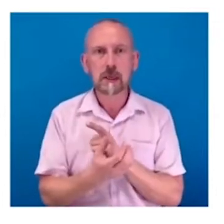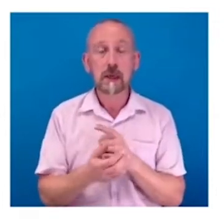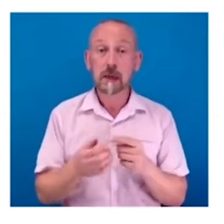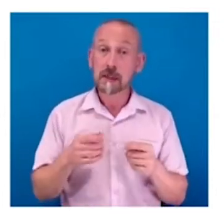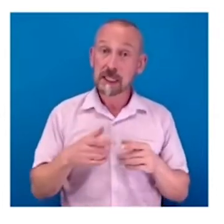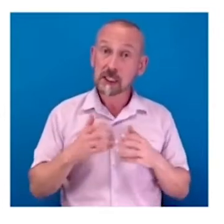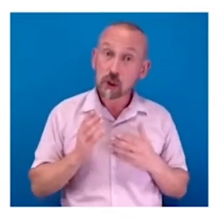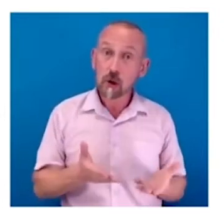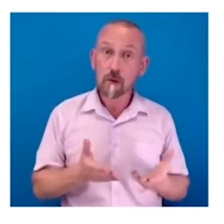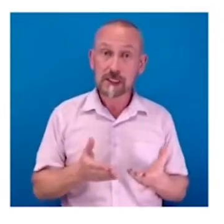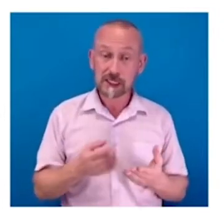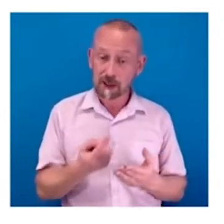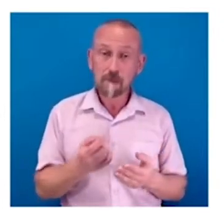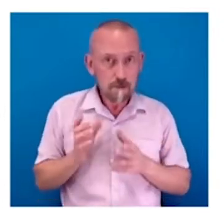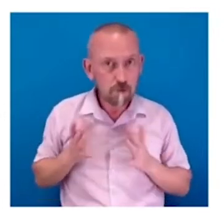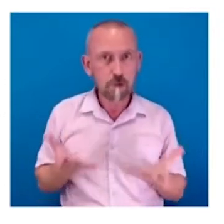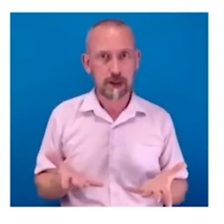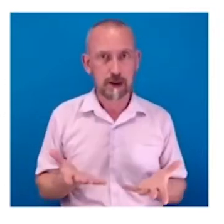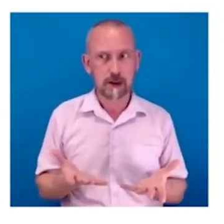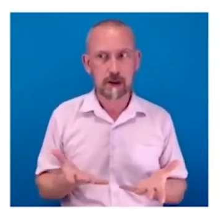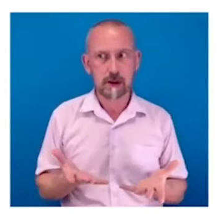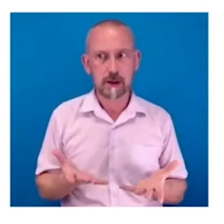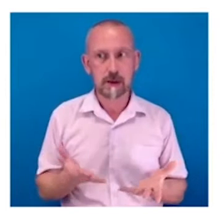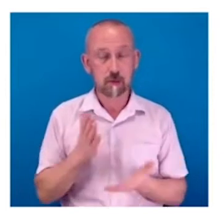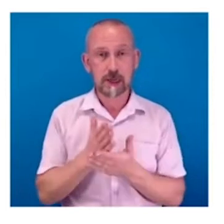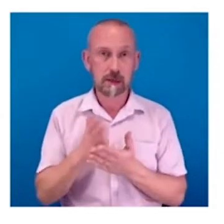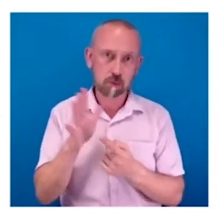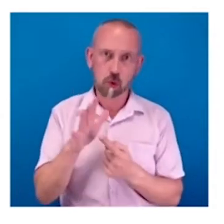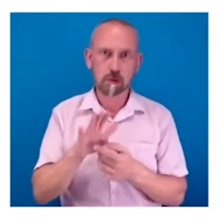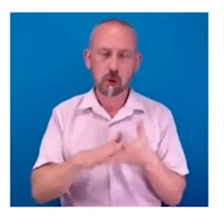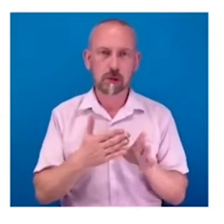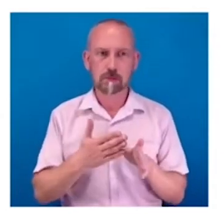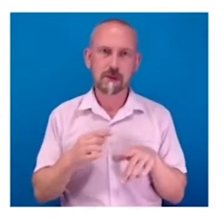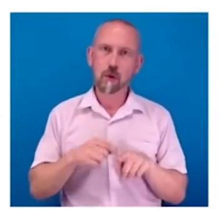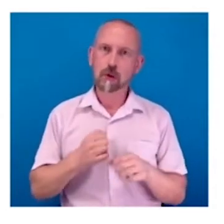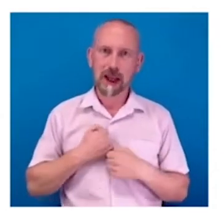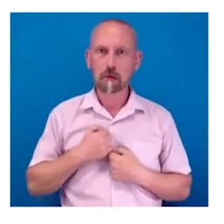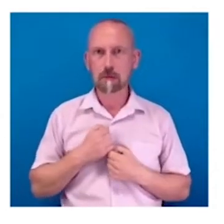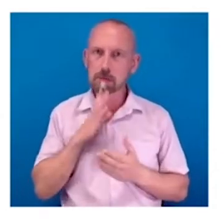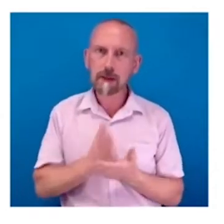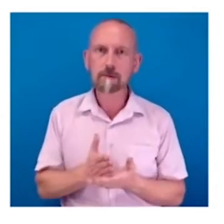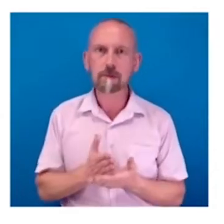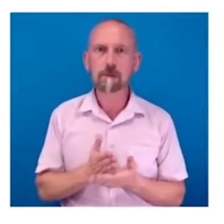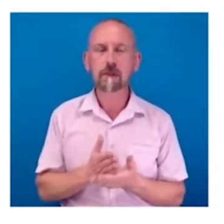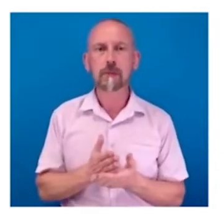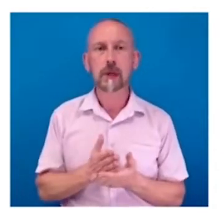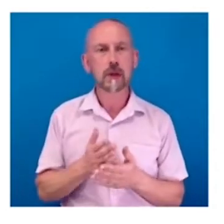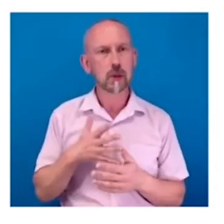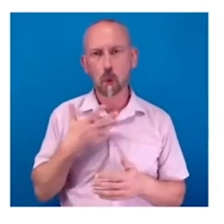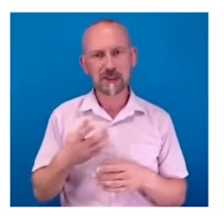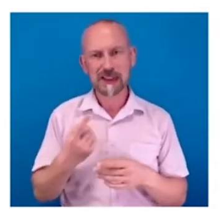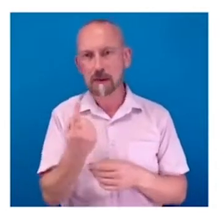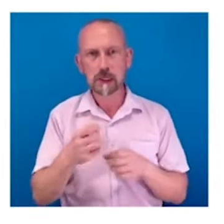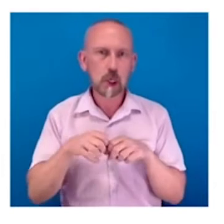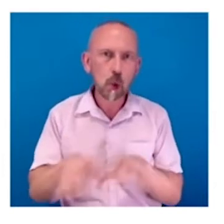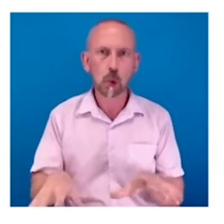And we're really excited about that, because it really follows our mantra, because no one is losing here. The users